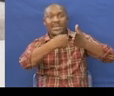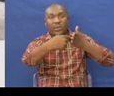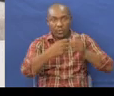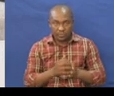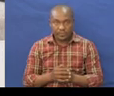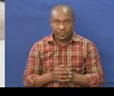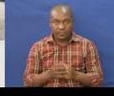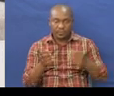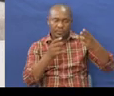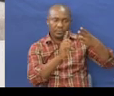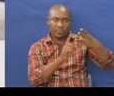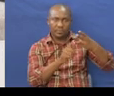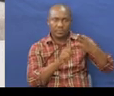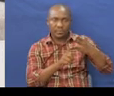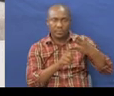formulation of hypothesis.